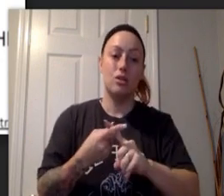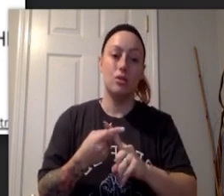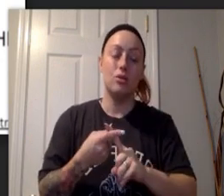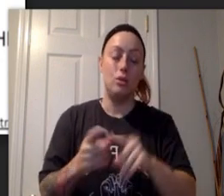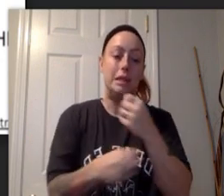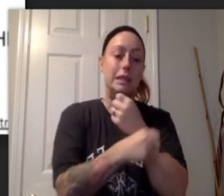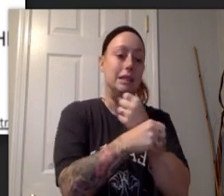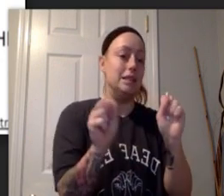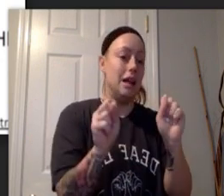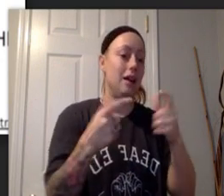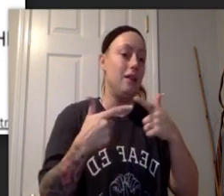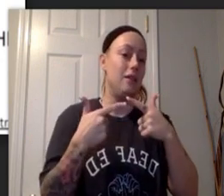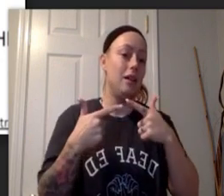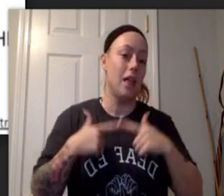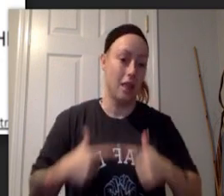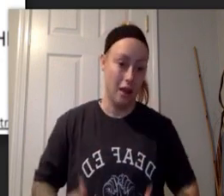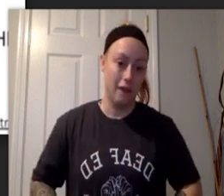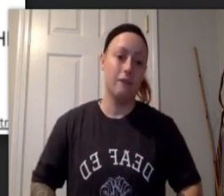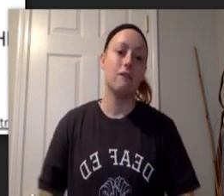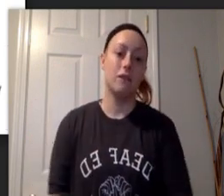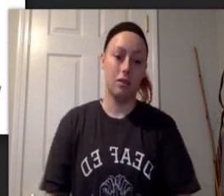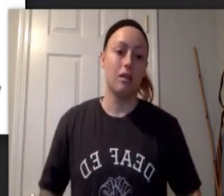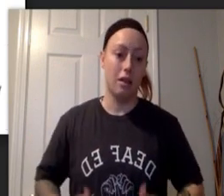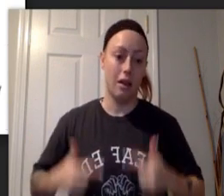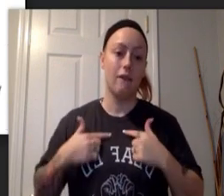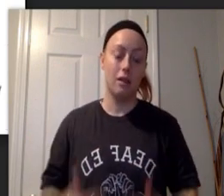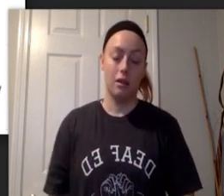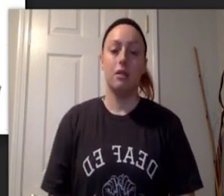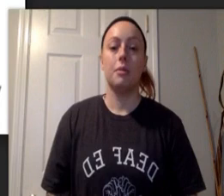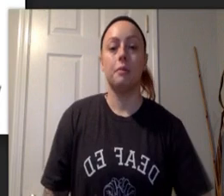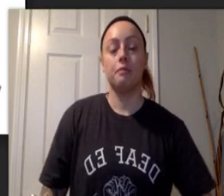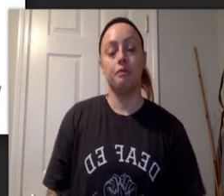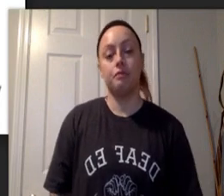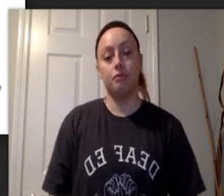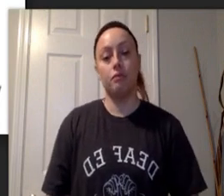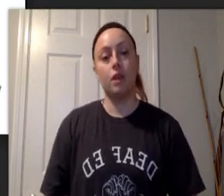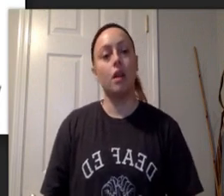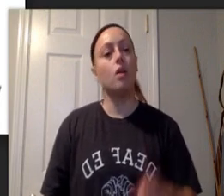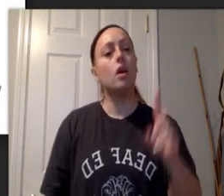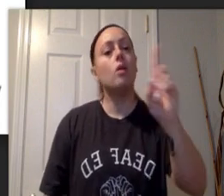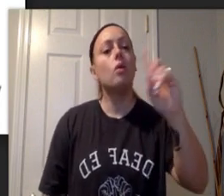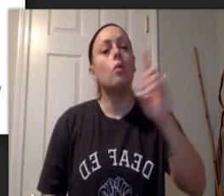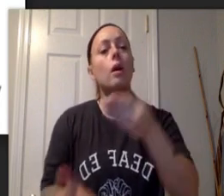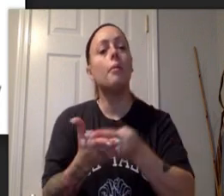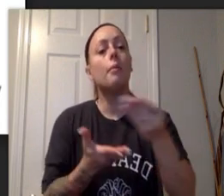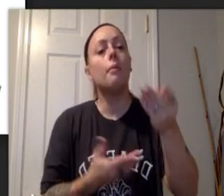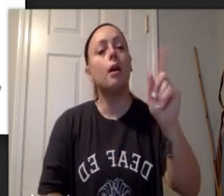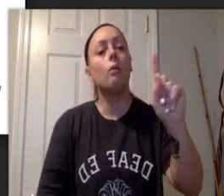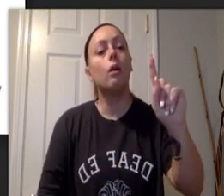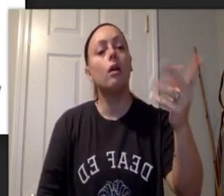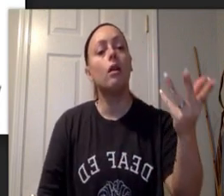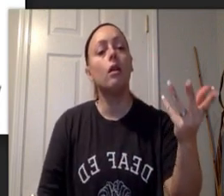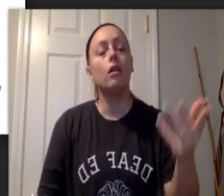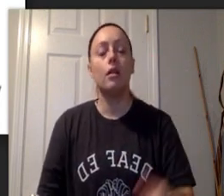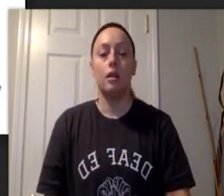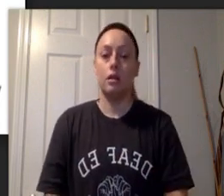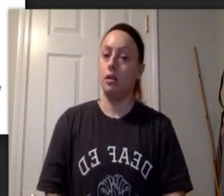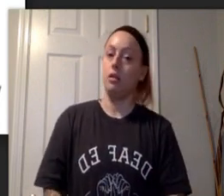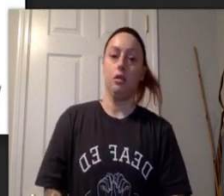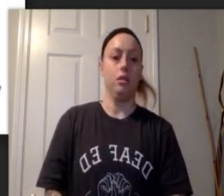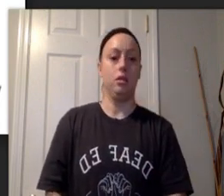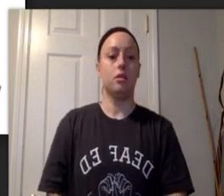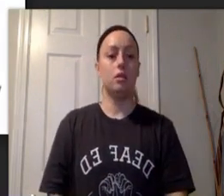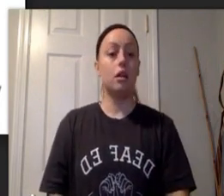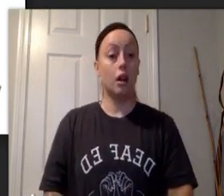somebody in withdrawal than to lose a life. So as far as where to get naloxone, I talked about, accessing it